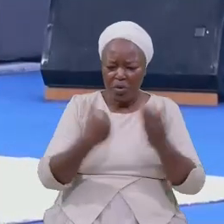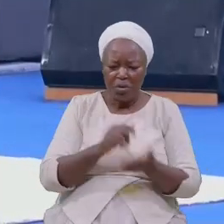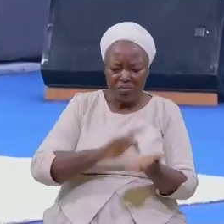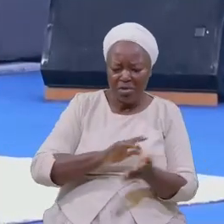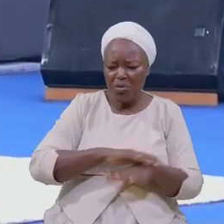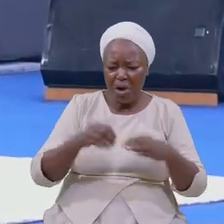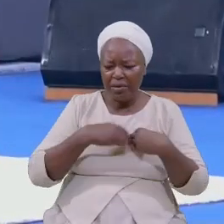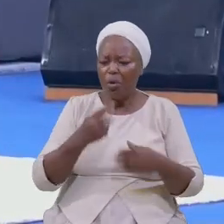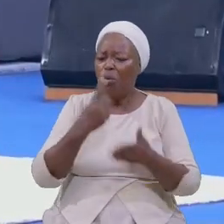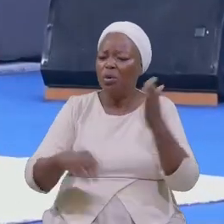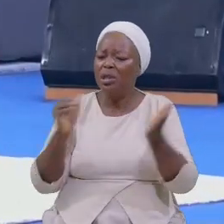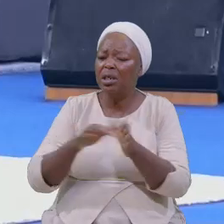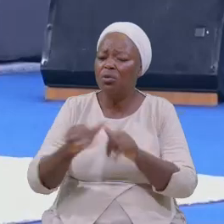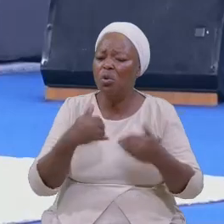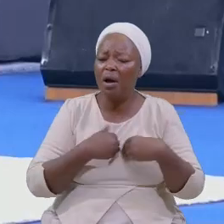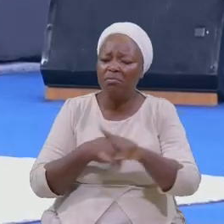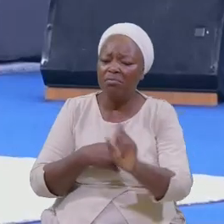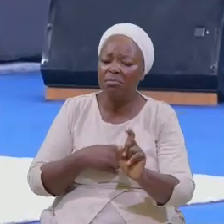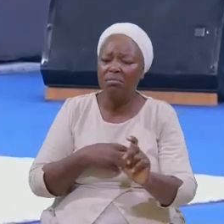do you have?